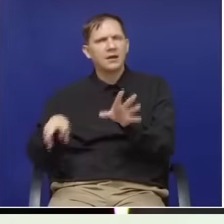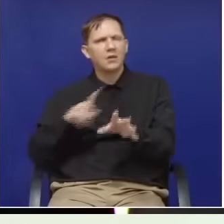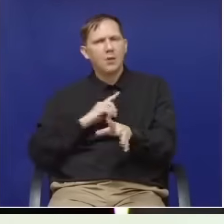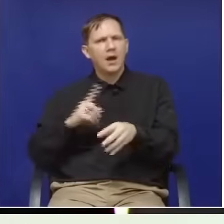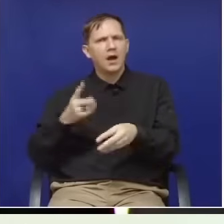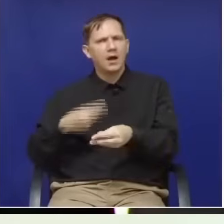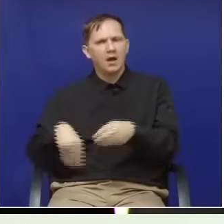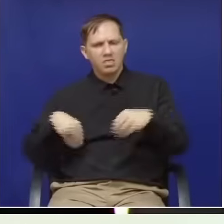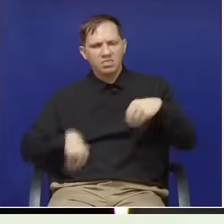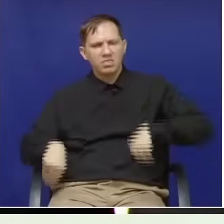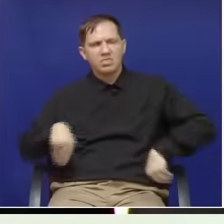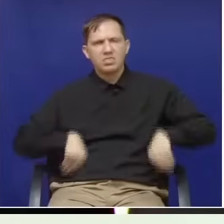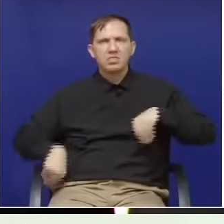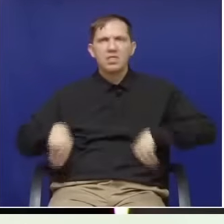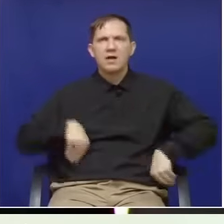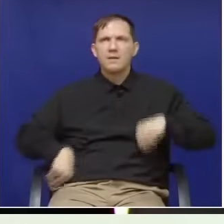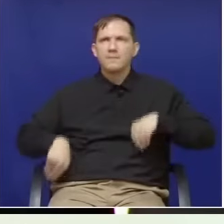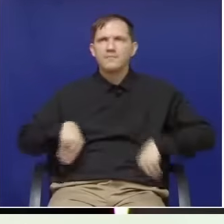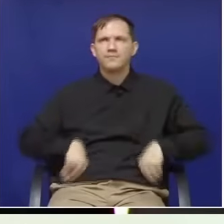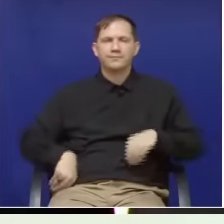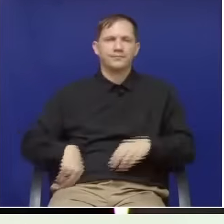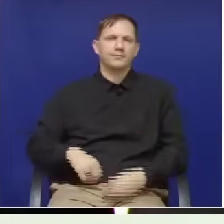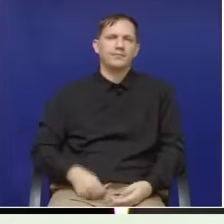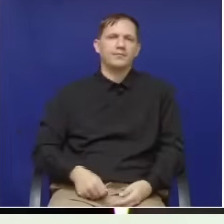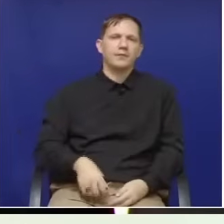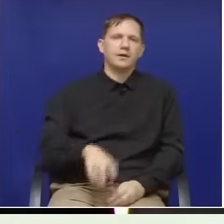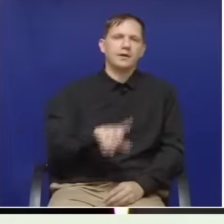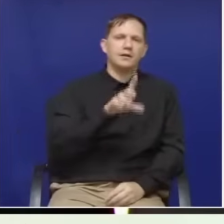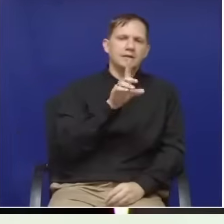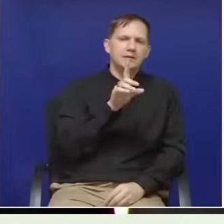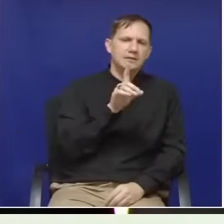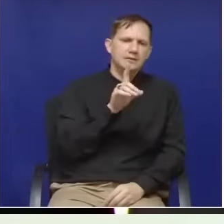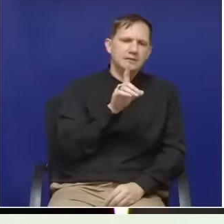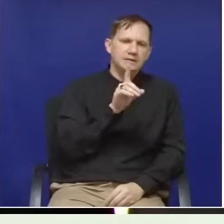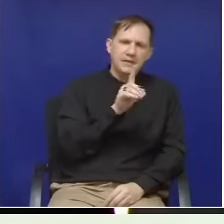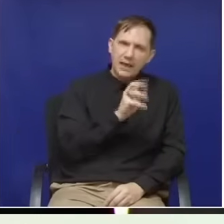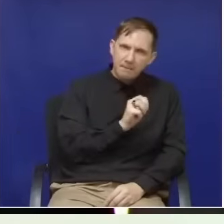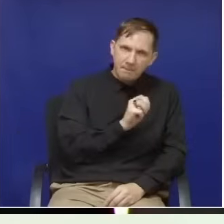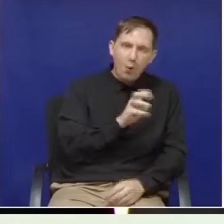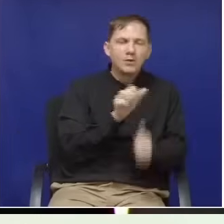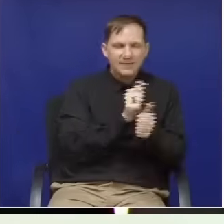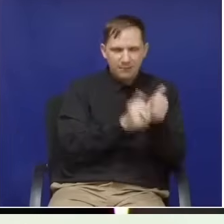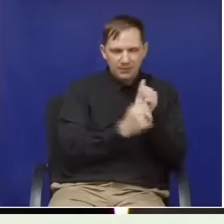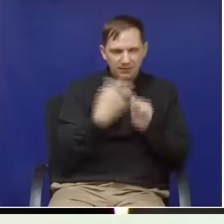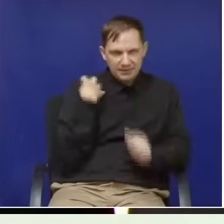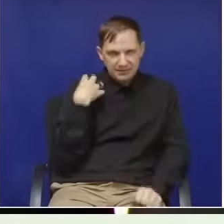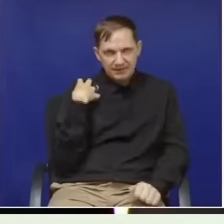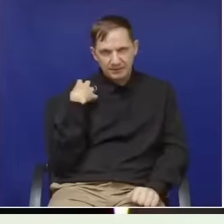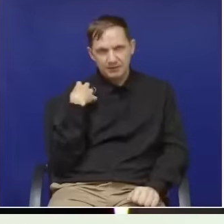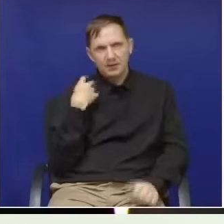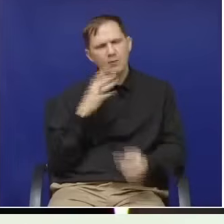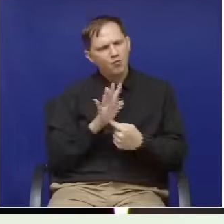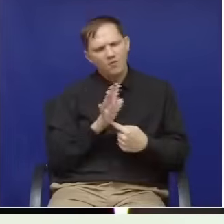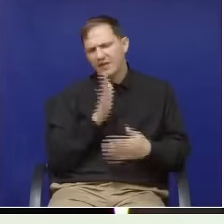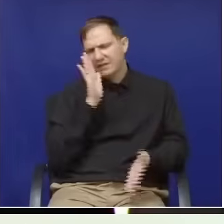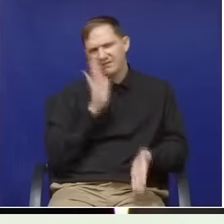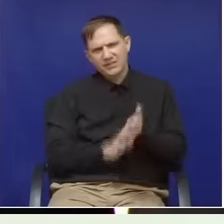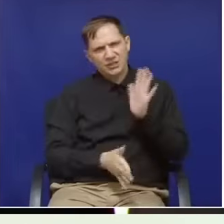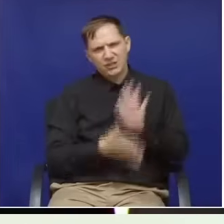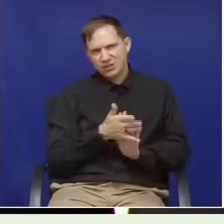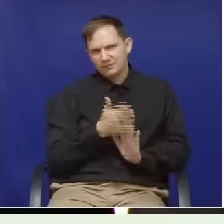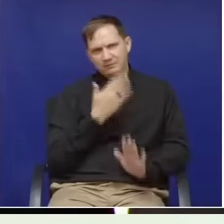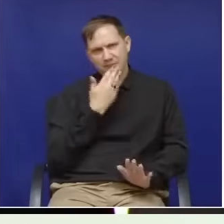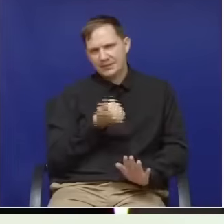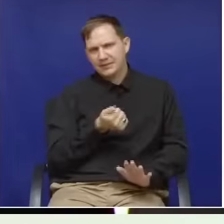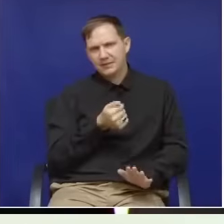corruption. DM, let's end the movie. I want to ask you and your department, what recommendations